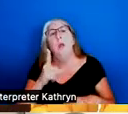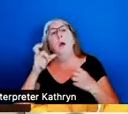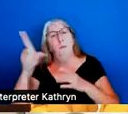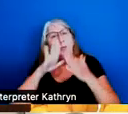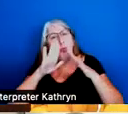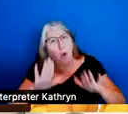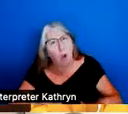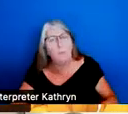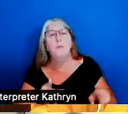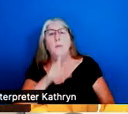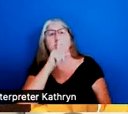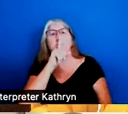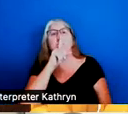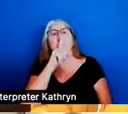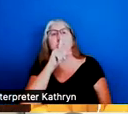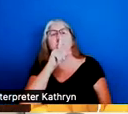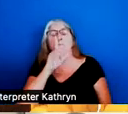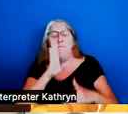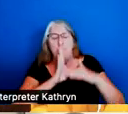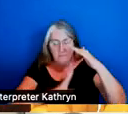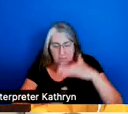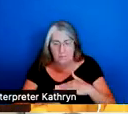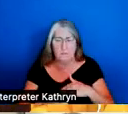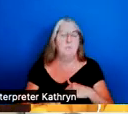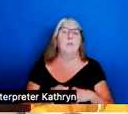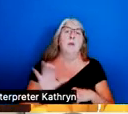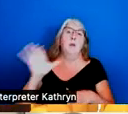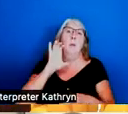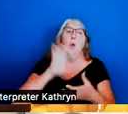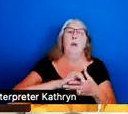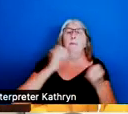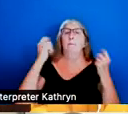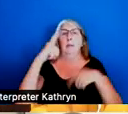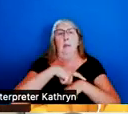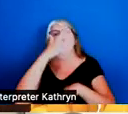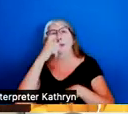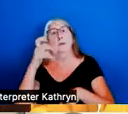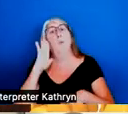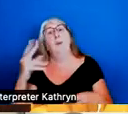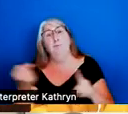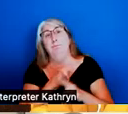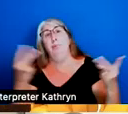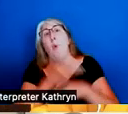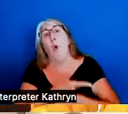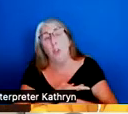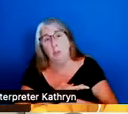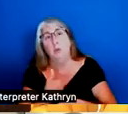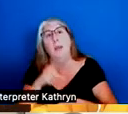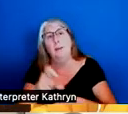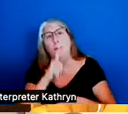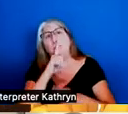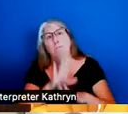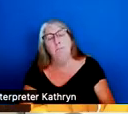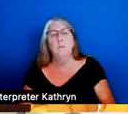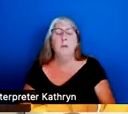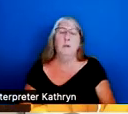be assuming his wife many times because it would get worse. Okay, the time passed.